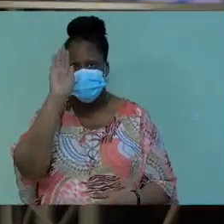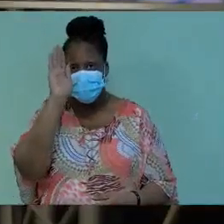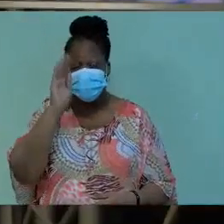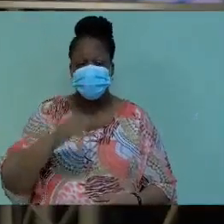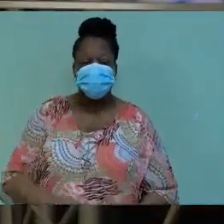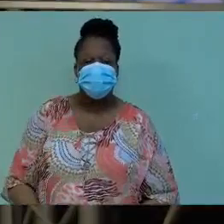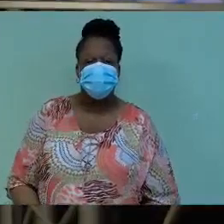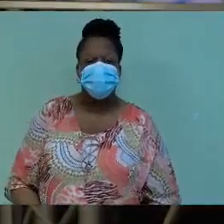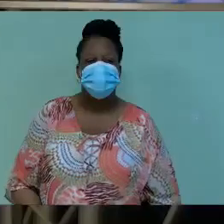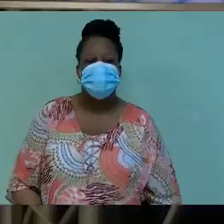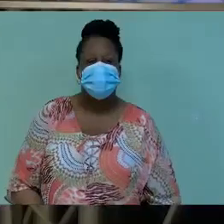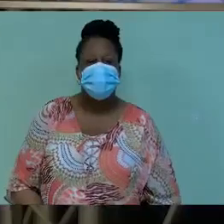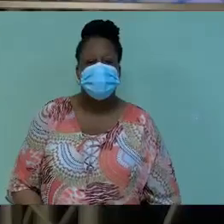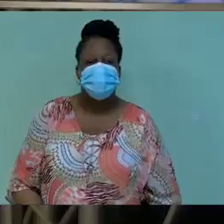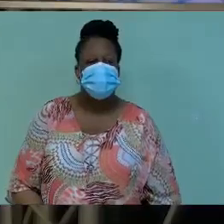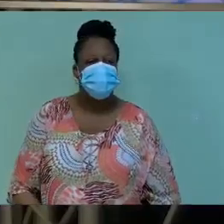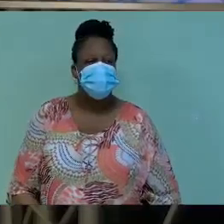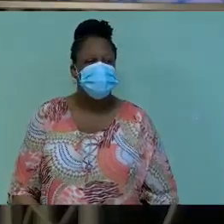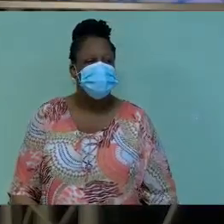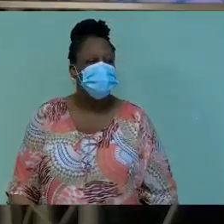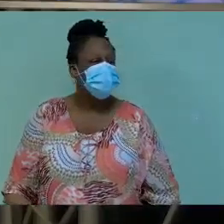Thank you, Dr.